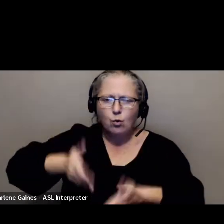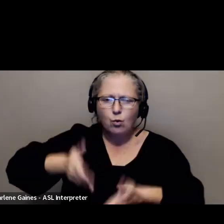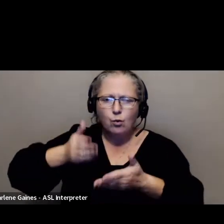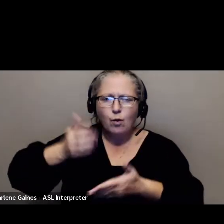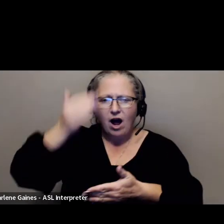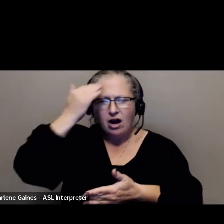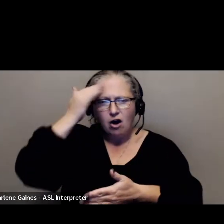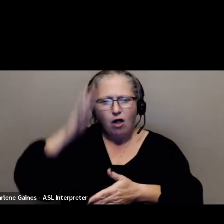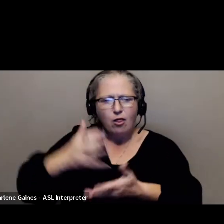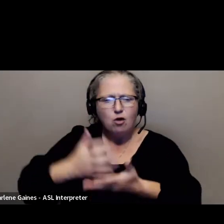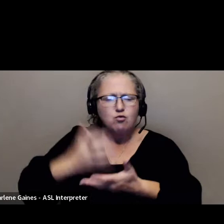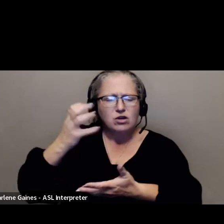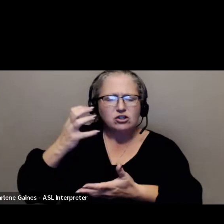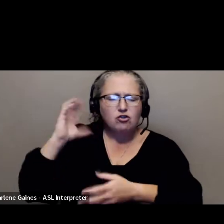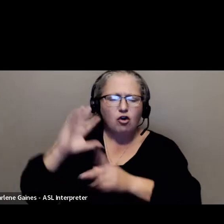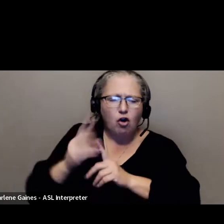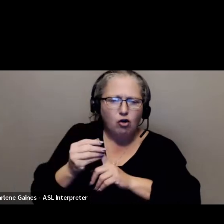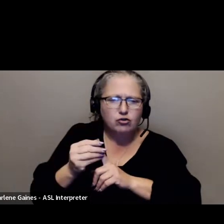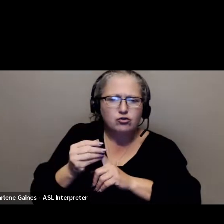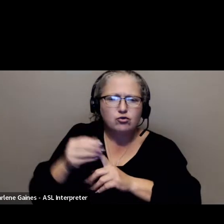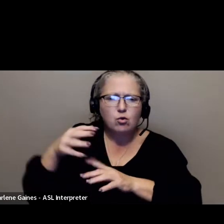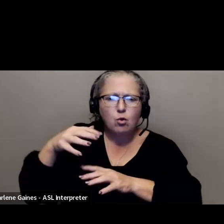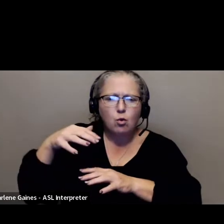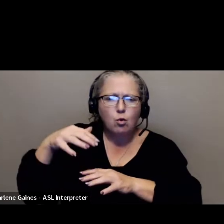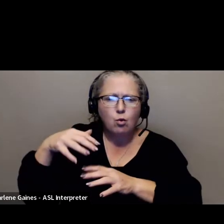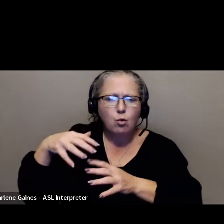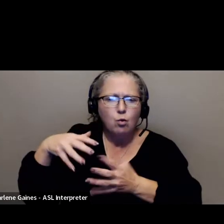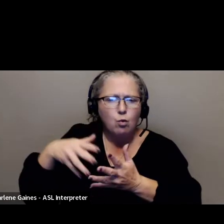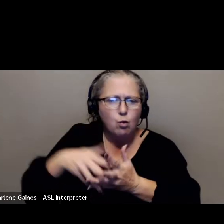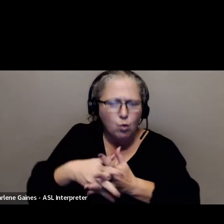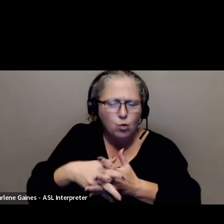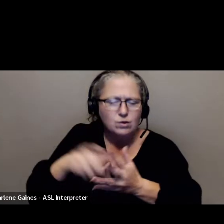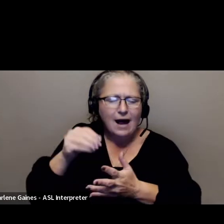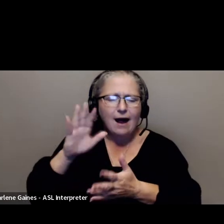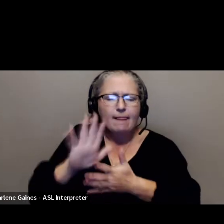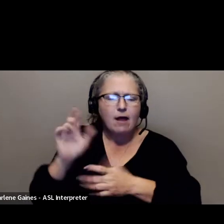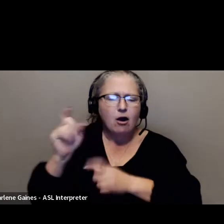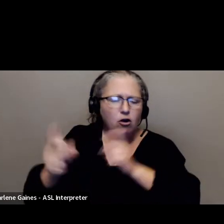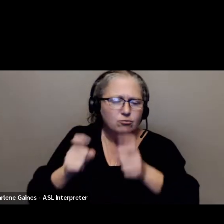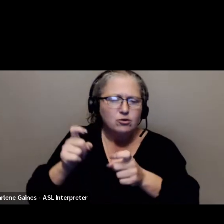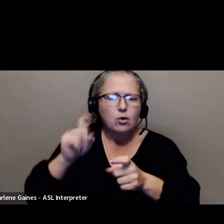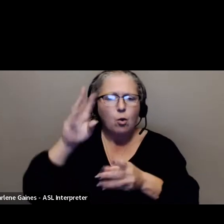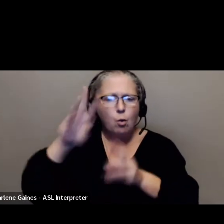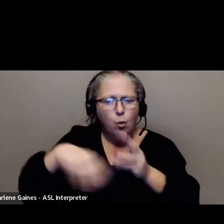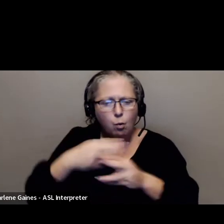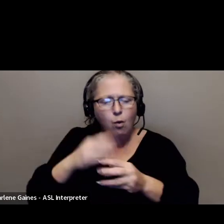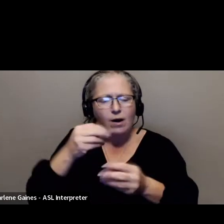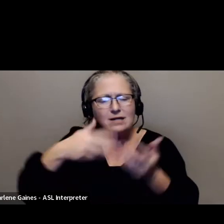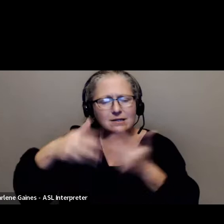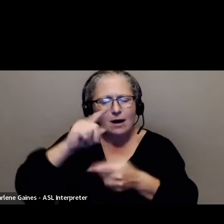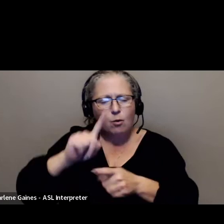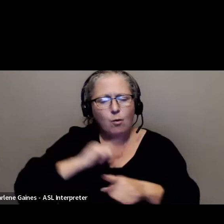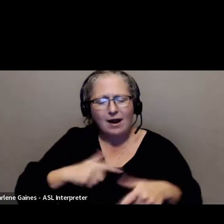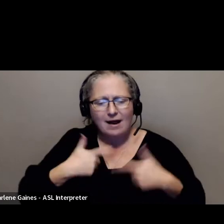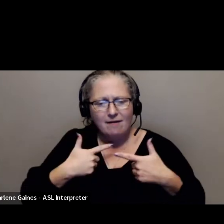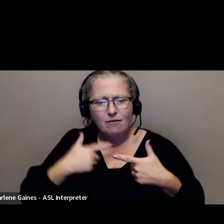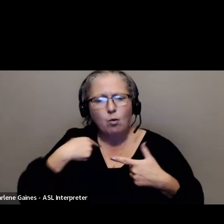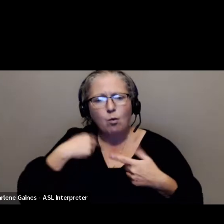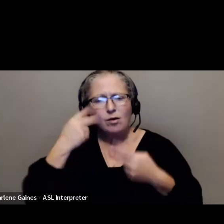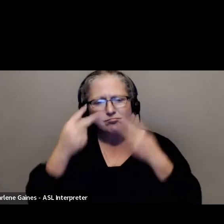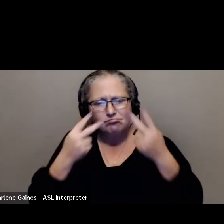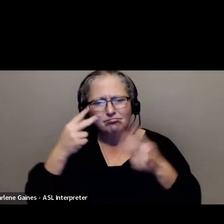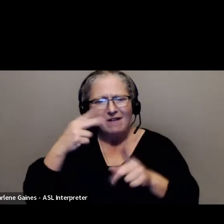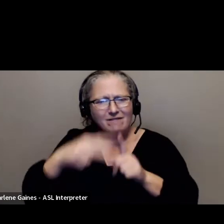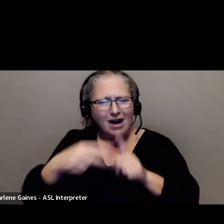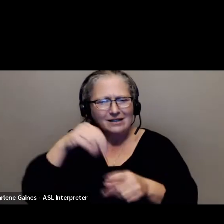their rich cultural roots, and contributions to the world and society we all live in. We have seen